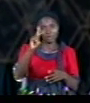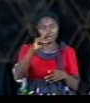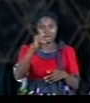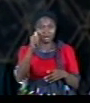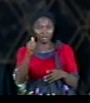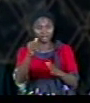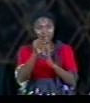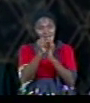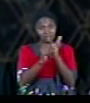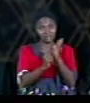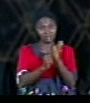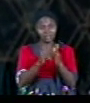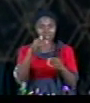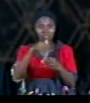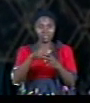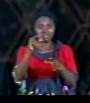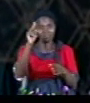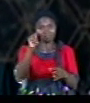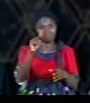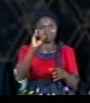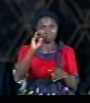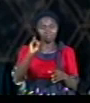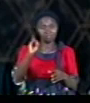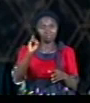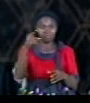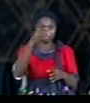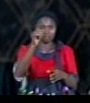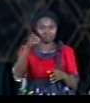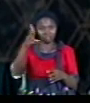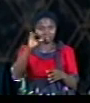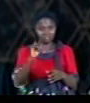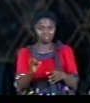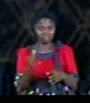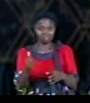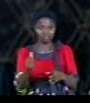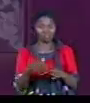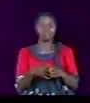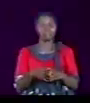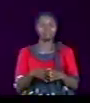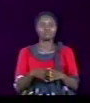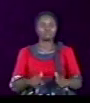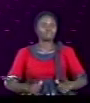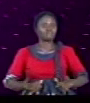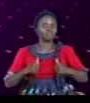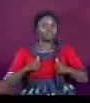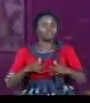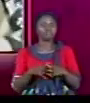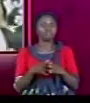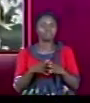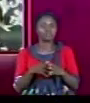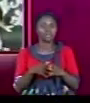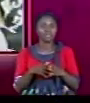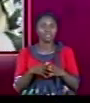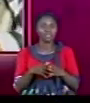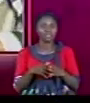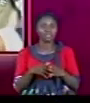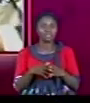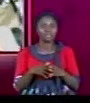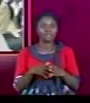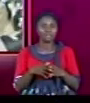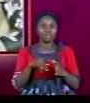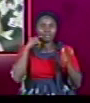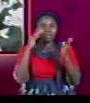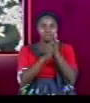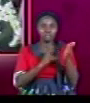Delta State, Nigeria, live. Church, praise the Lord. This testimony